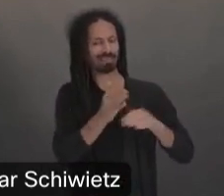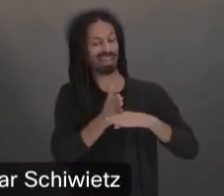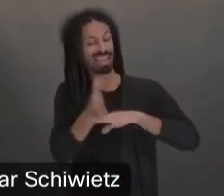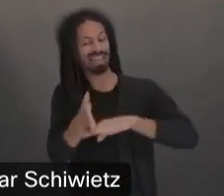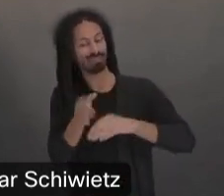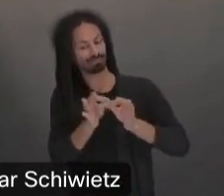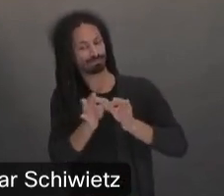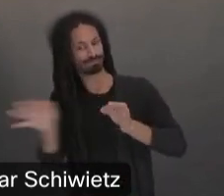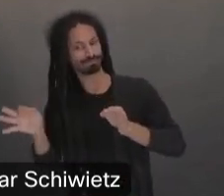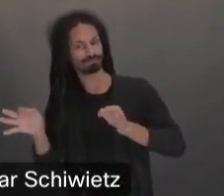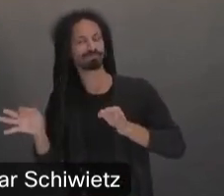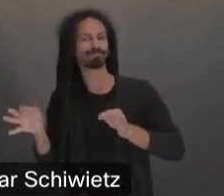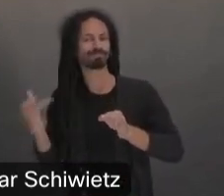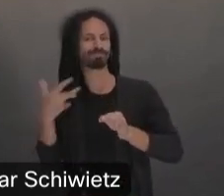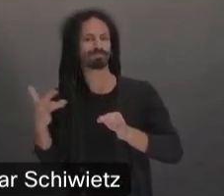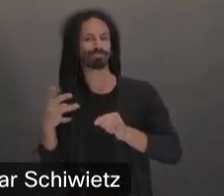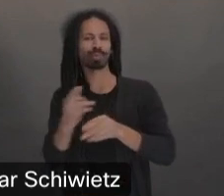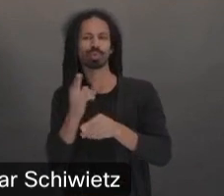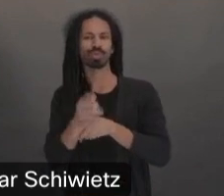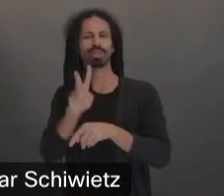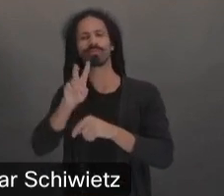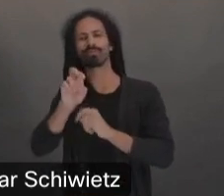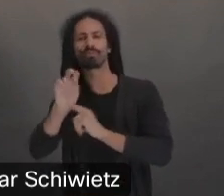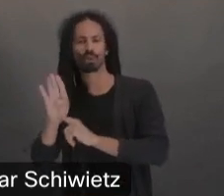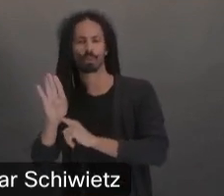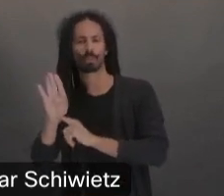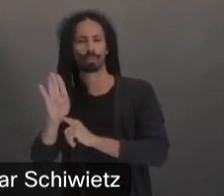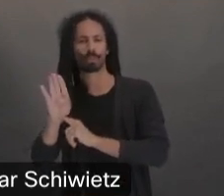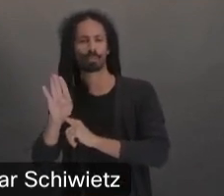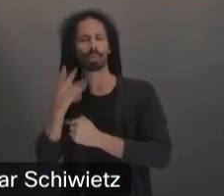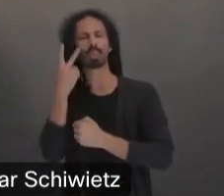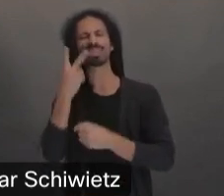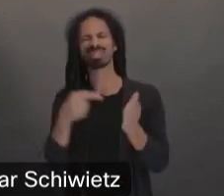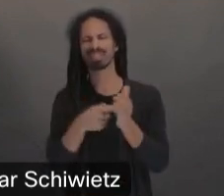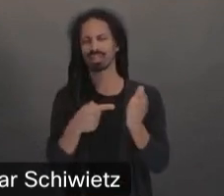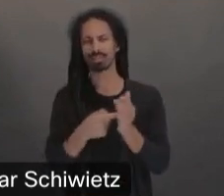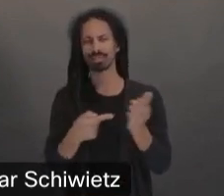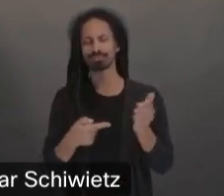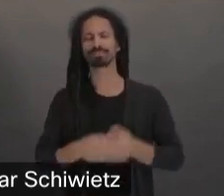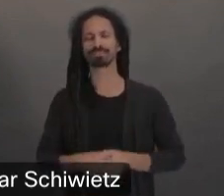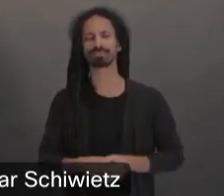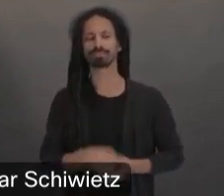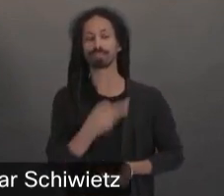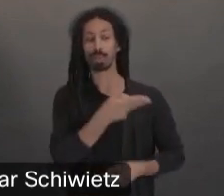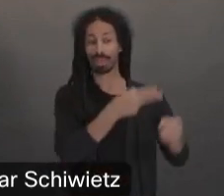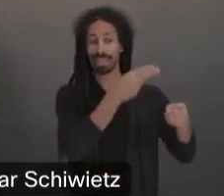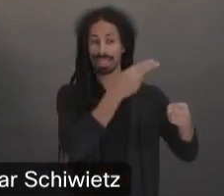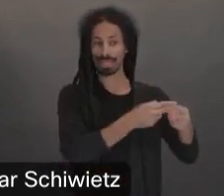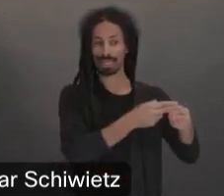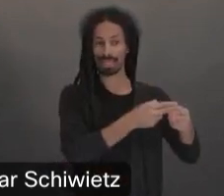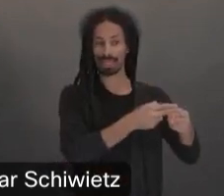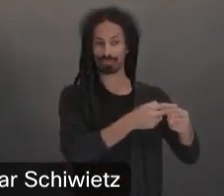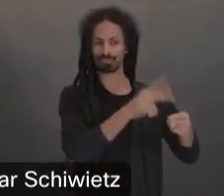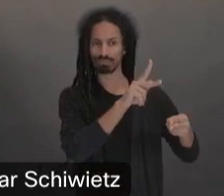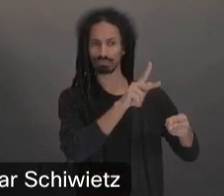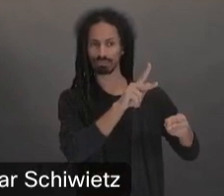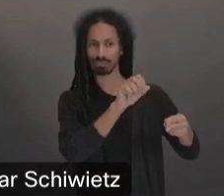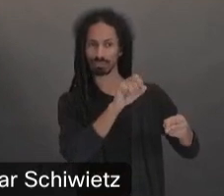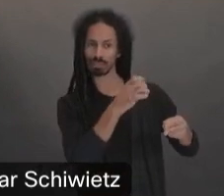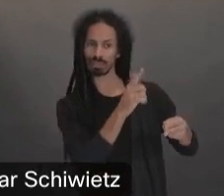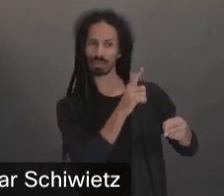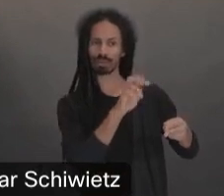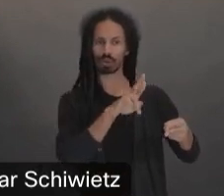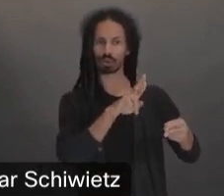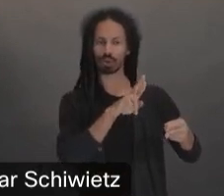reporting verb. Let's look at some examples. So here we have the author, Cola, brackets